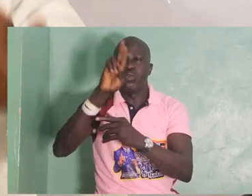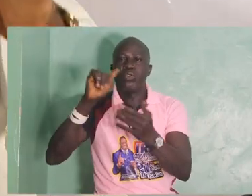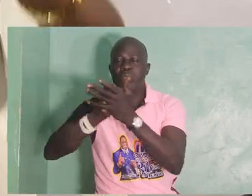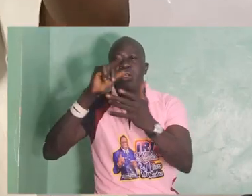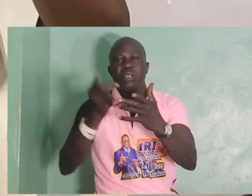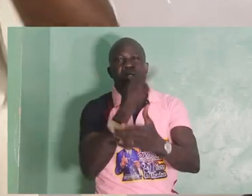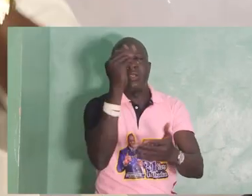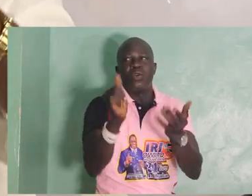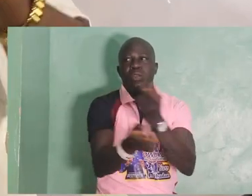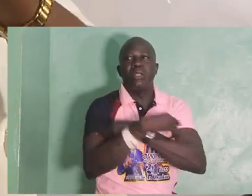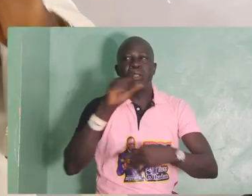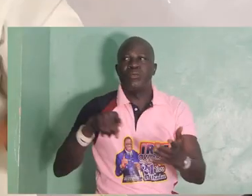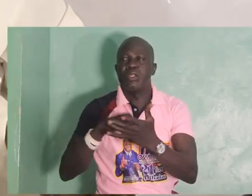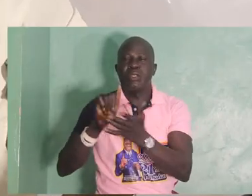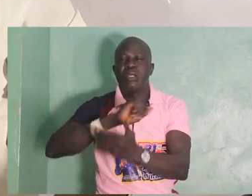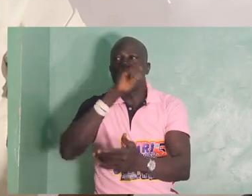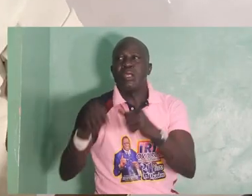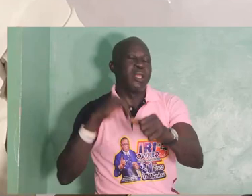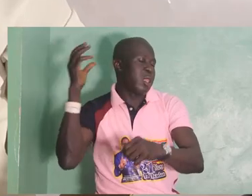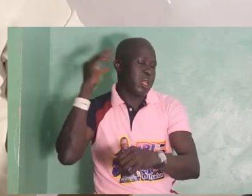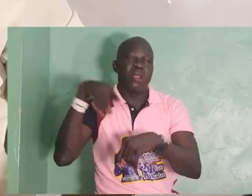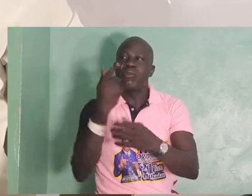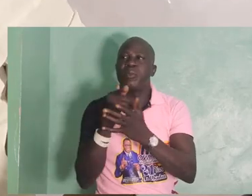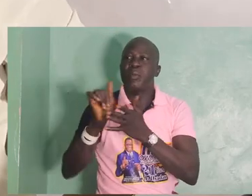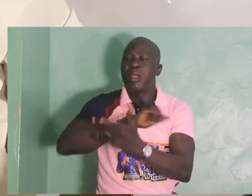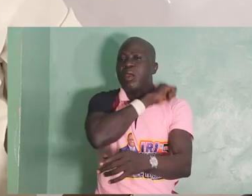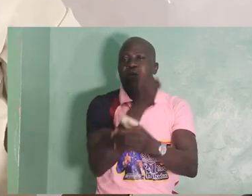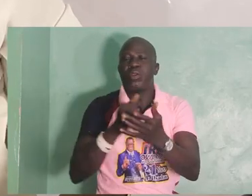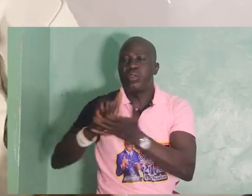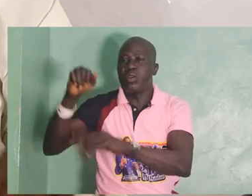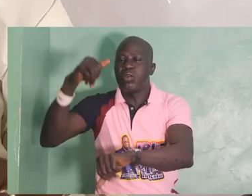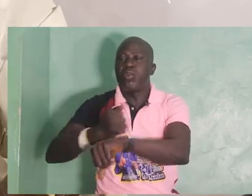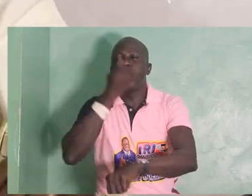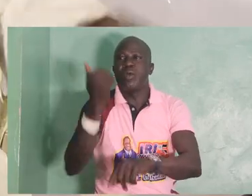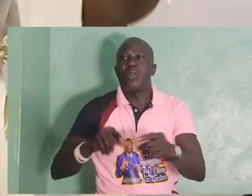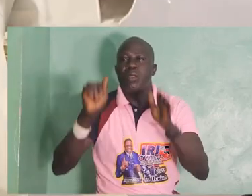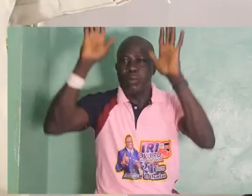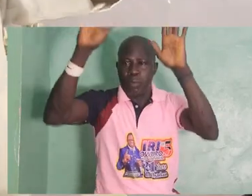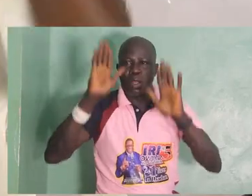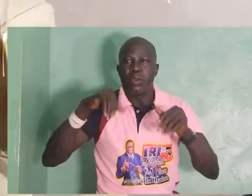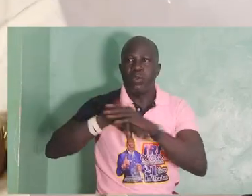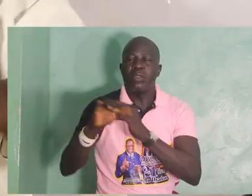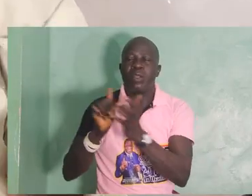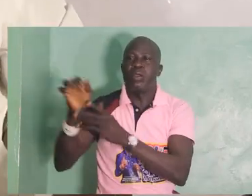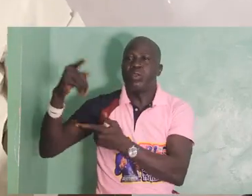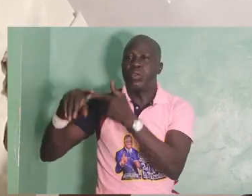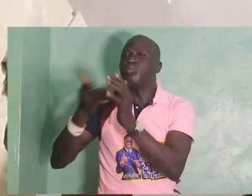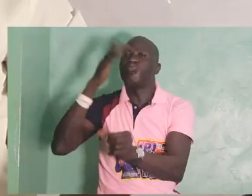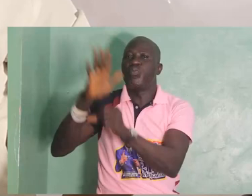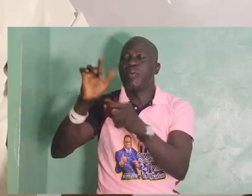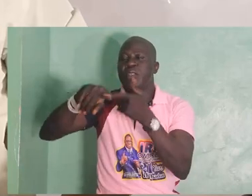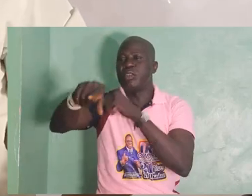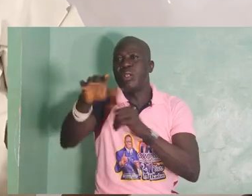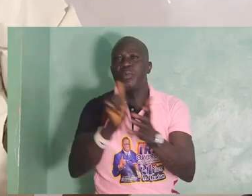is the second day wa so tele nu me yeah the authority of olorun majemu ile iya one of covenant of miracles o ma ya aye re loruko jesus surprise your life